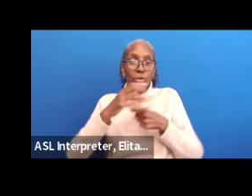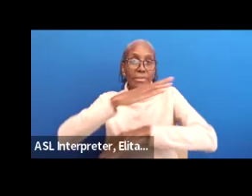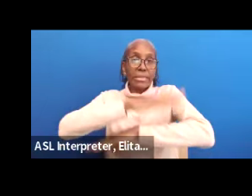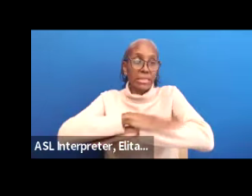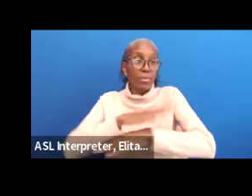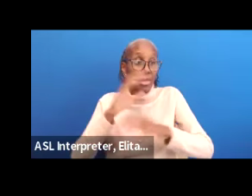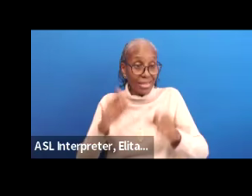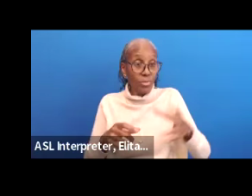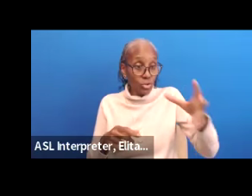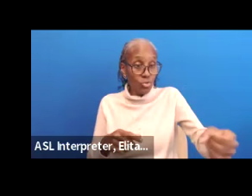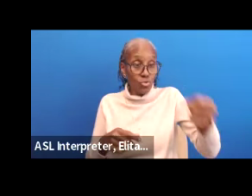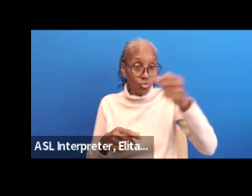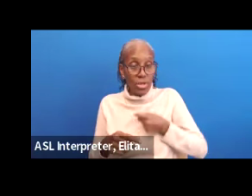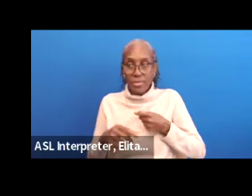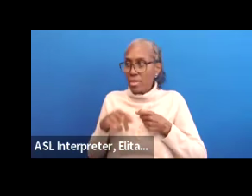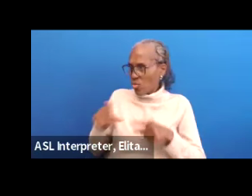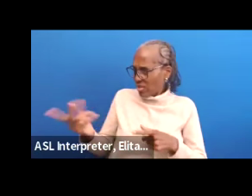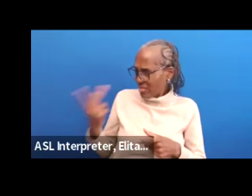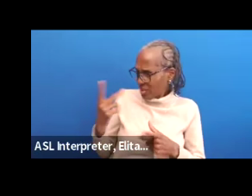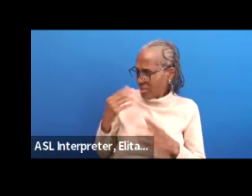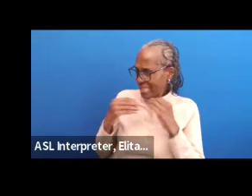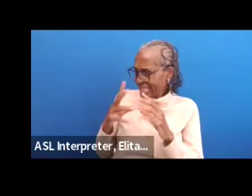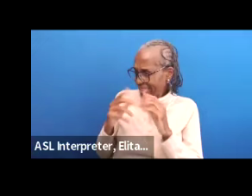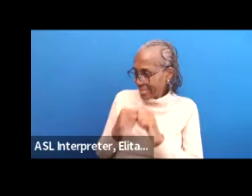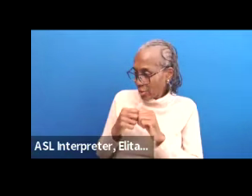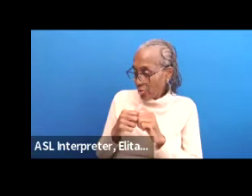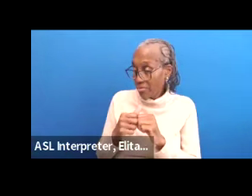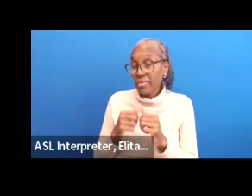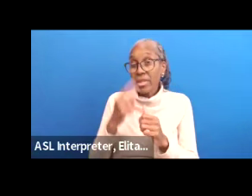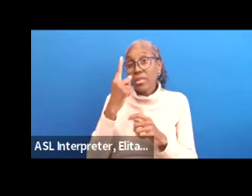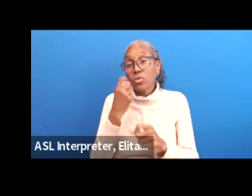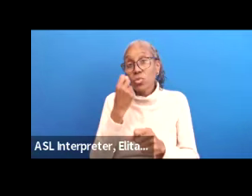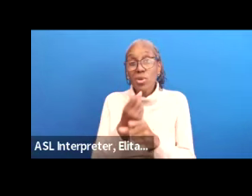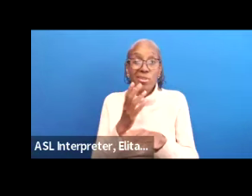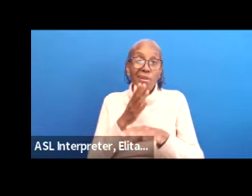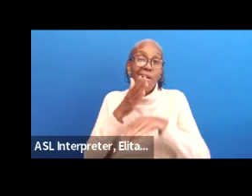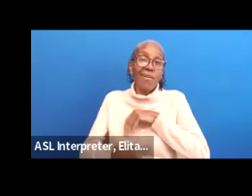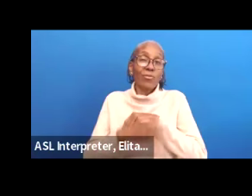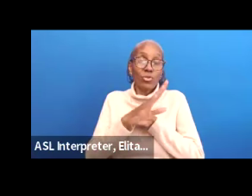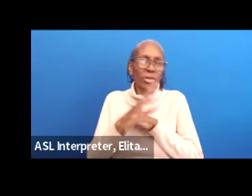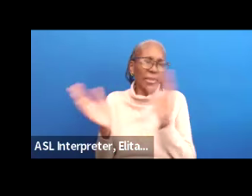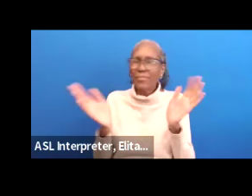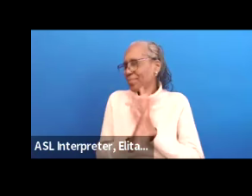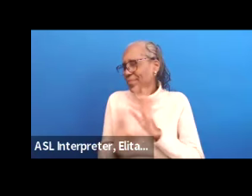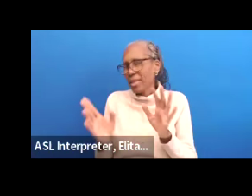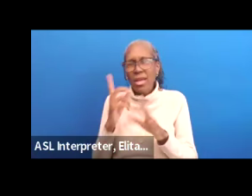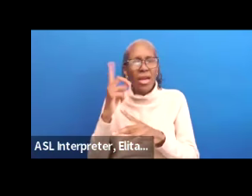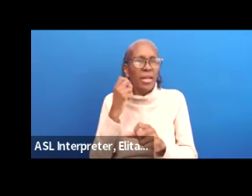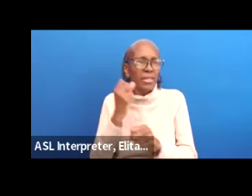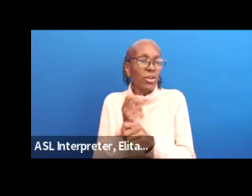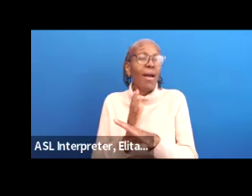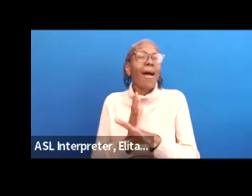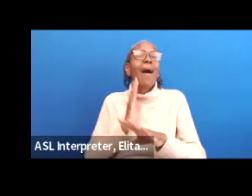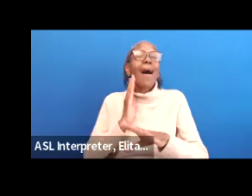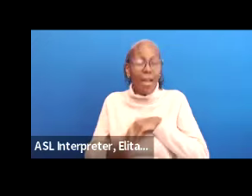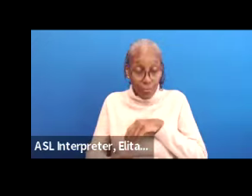table when I was eating dinner with him. And this was a year after his injury, or I'm sorry, a year after